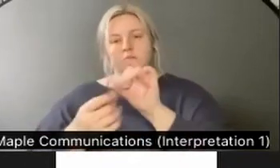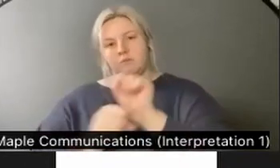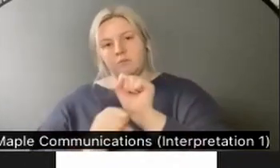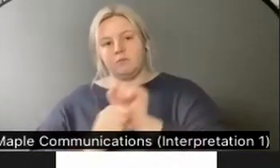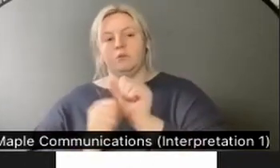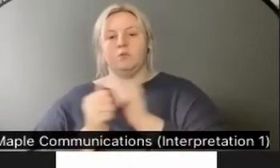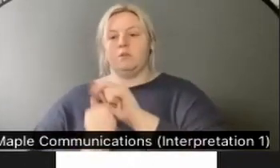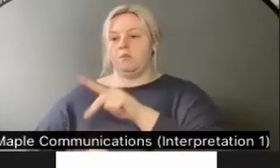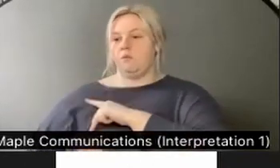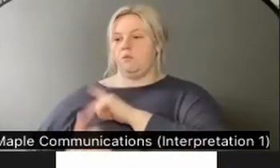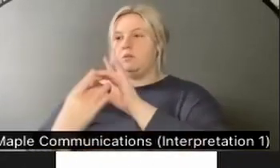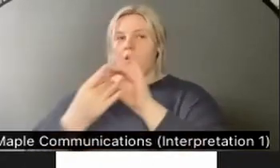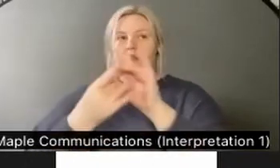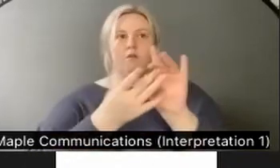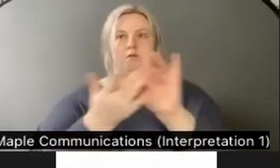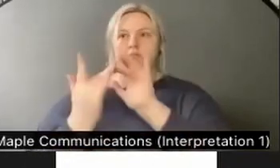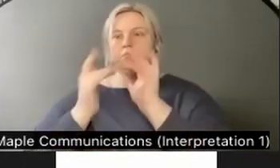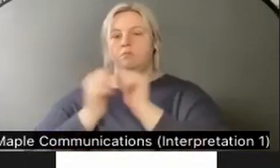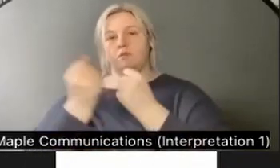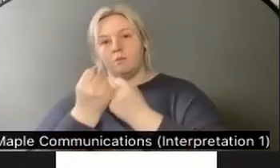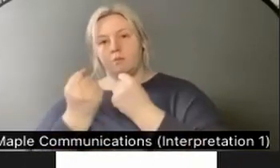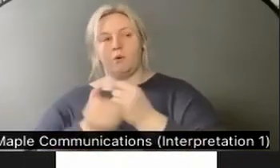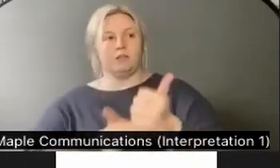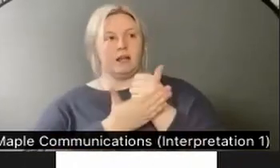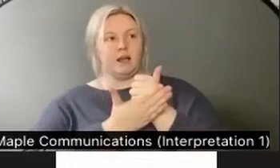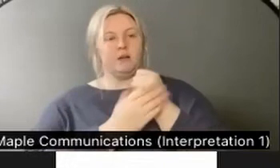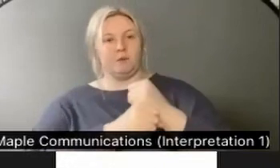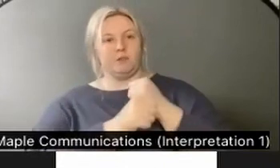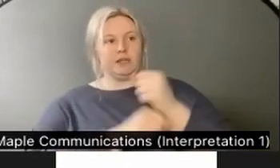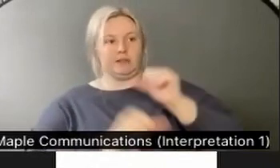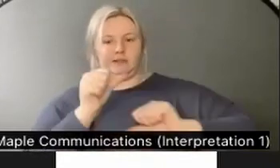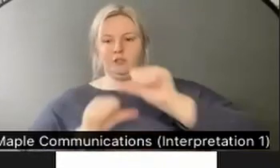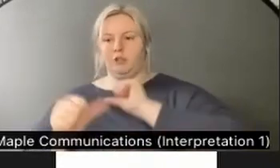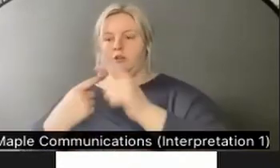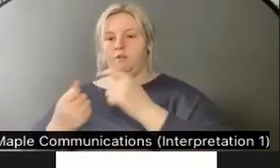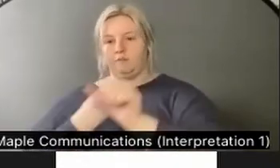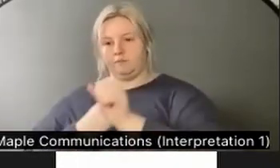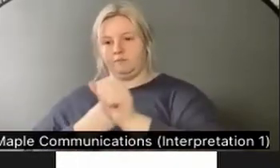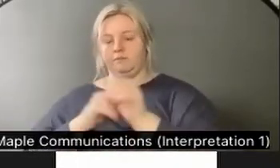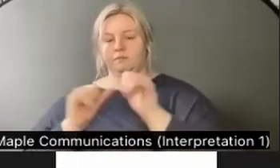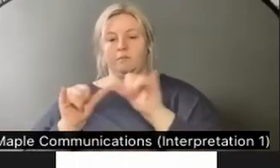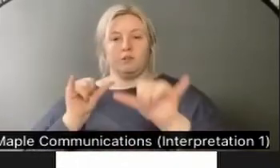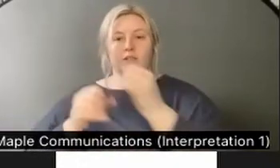networks of supports to help protect us from those dangers. Stay strong, friends.